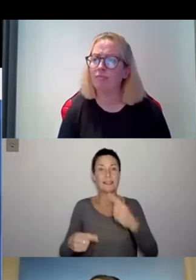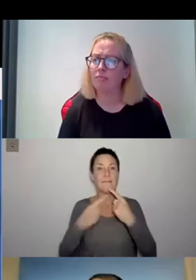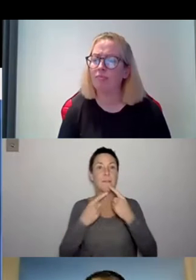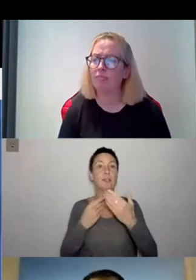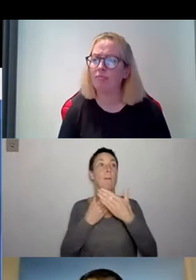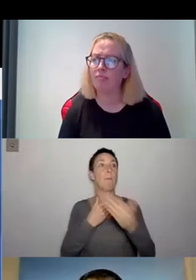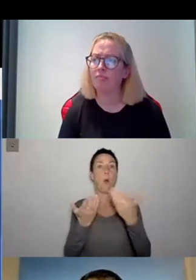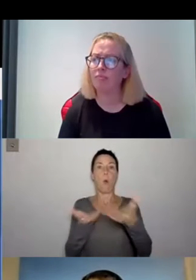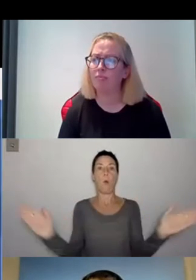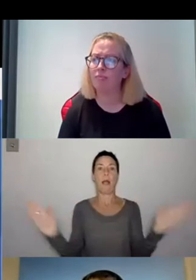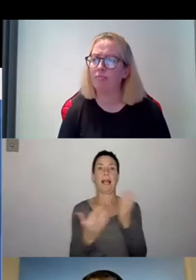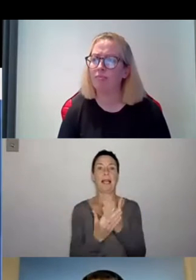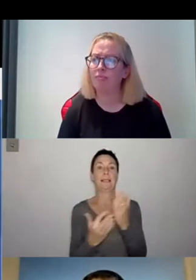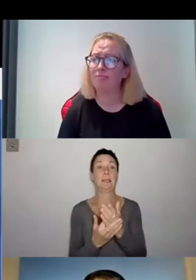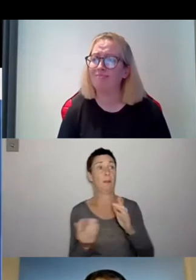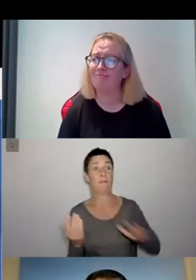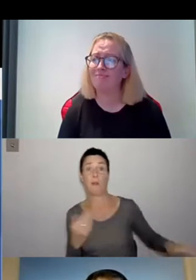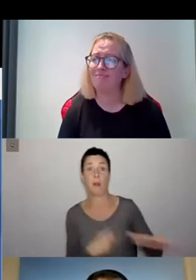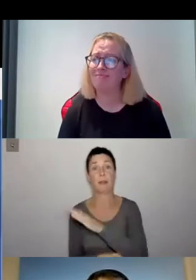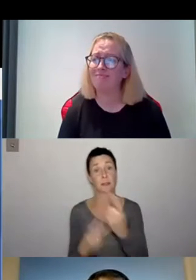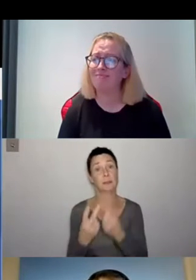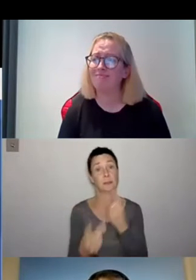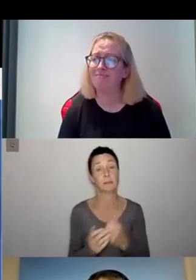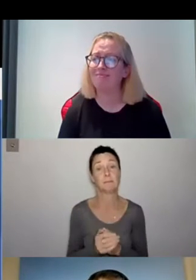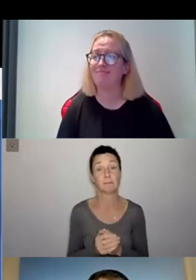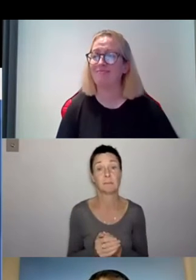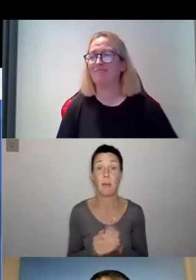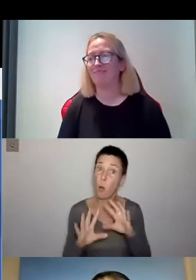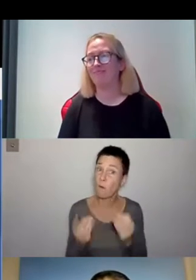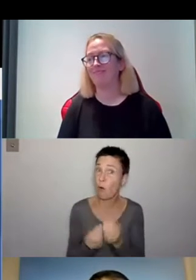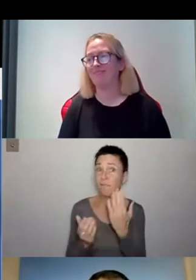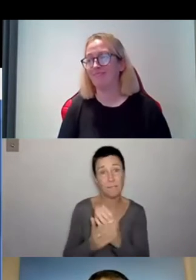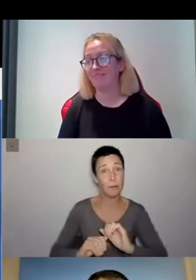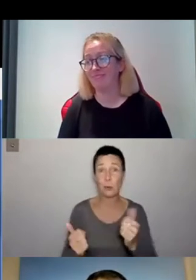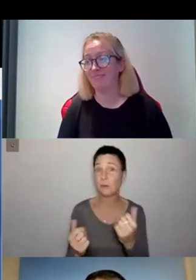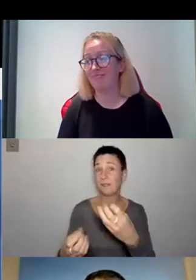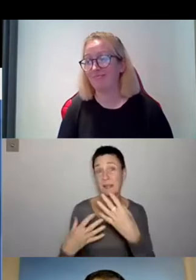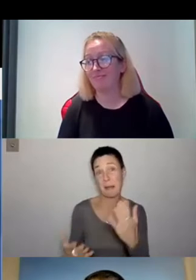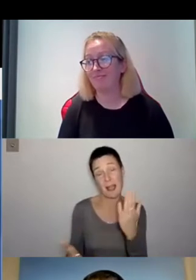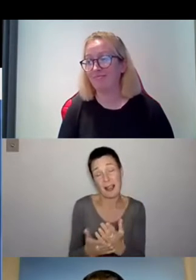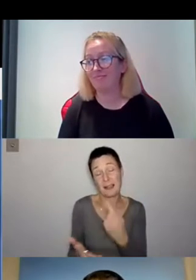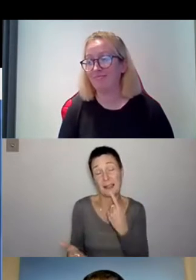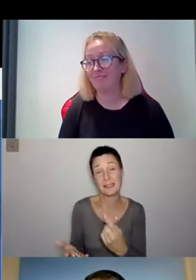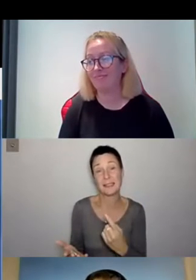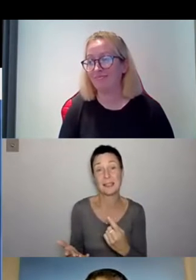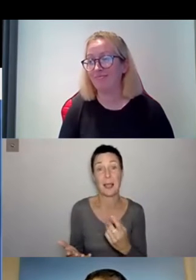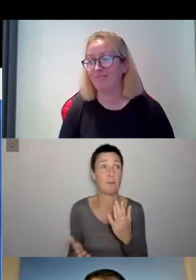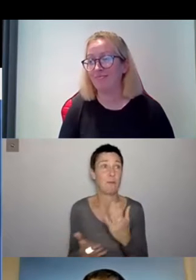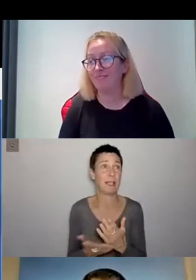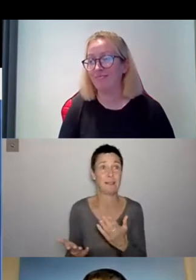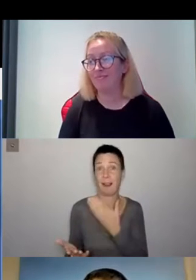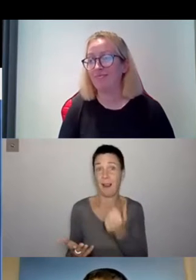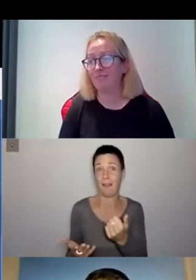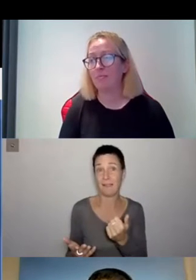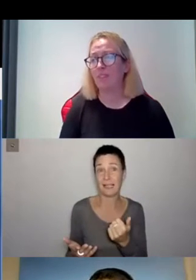widely spread. So overall, really, really good stuff. And I'm, as I say, really nice to hear that on a